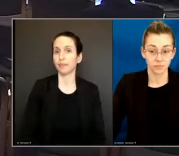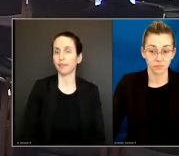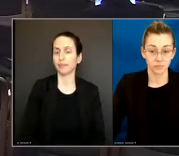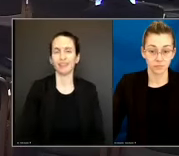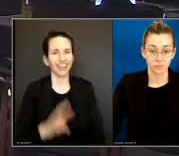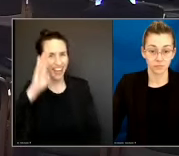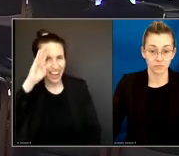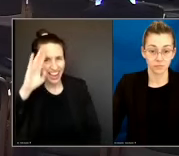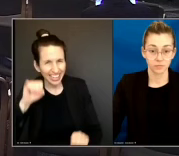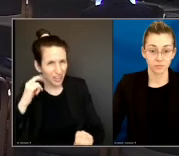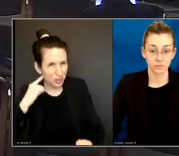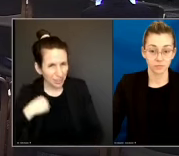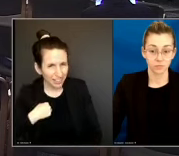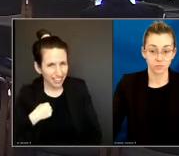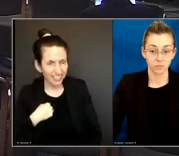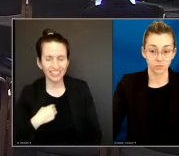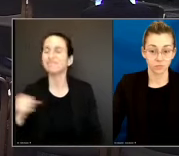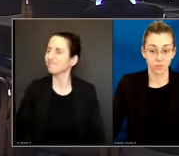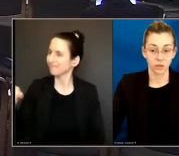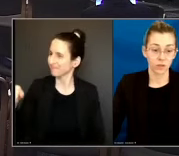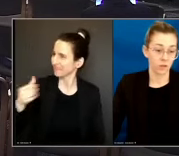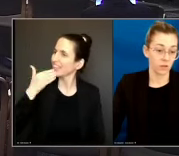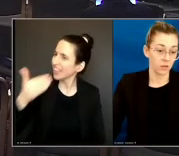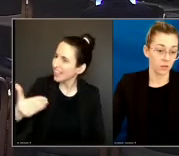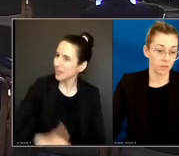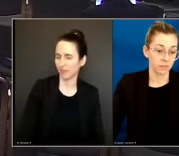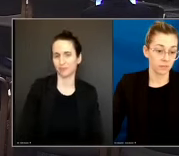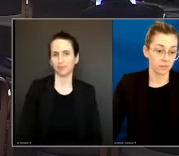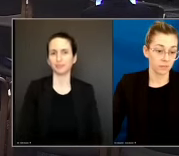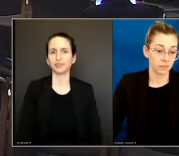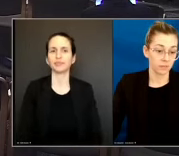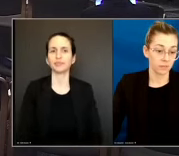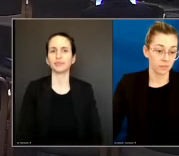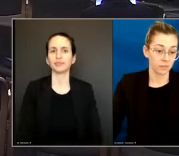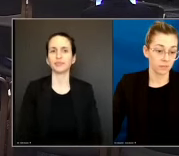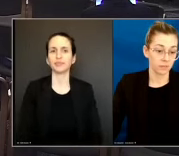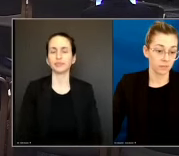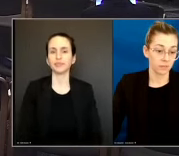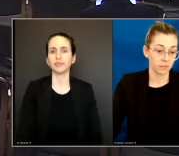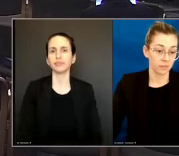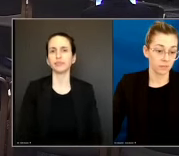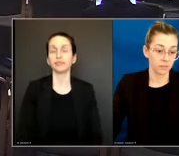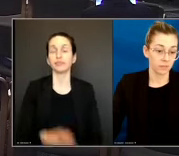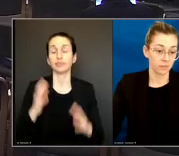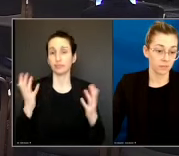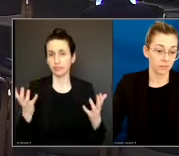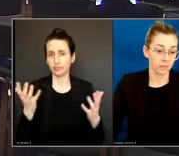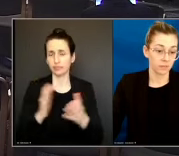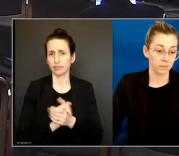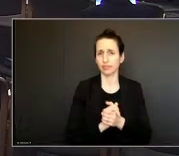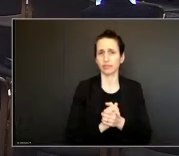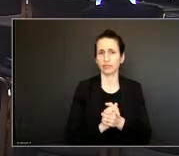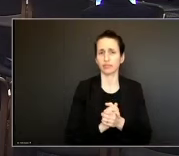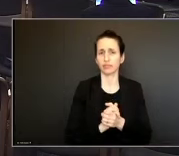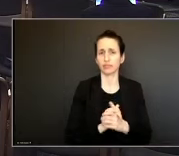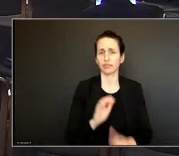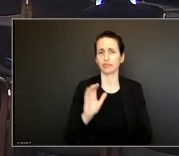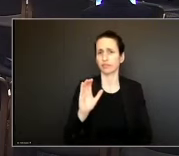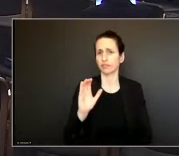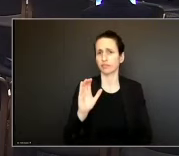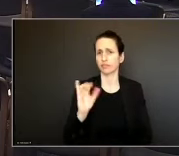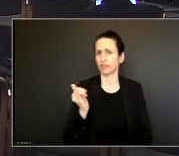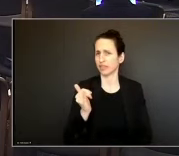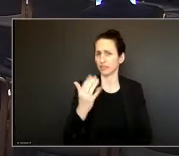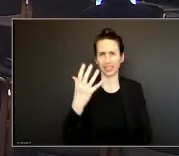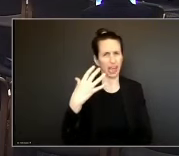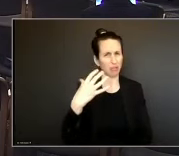Hi, can you hear me? Yes, thank you. Okay, it appears I'm not going to be able to make my